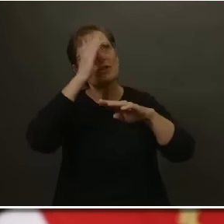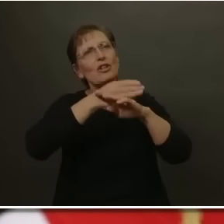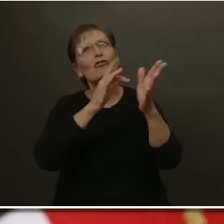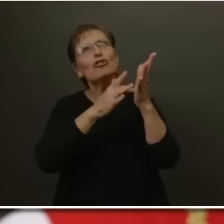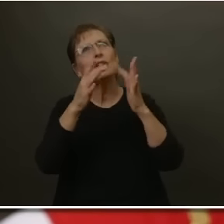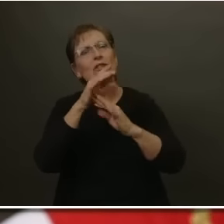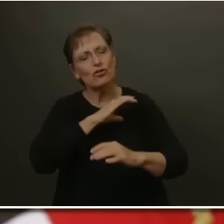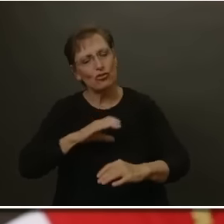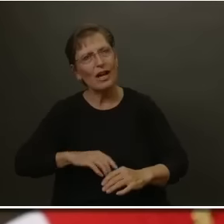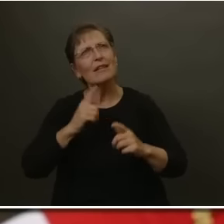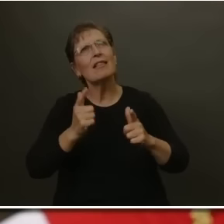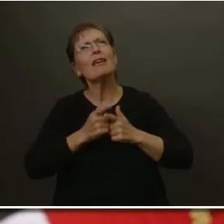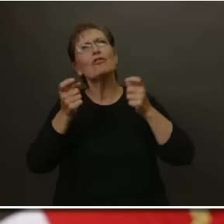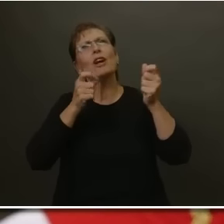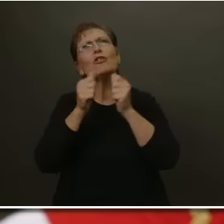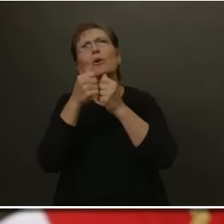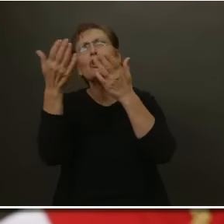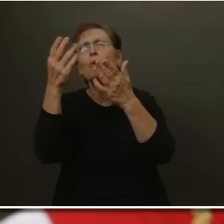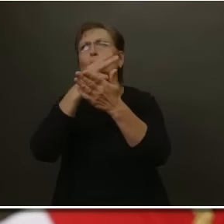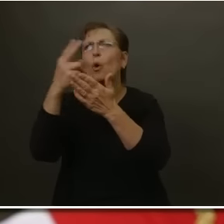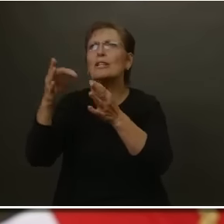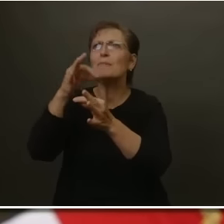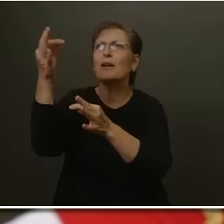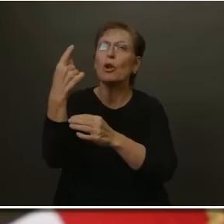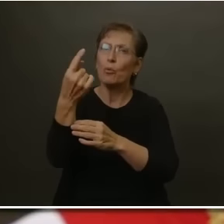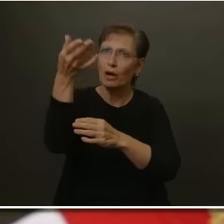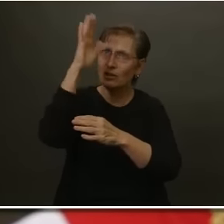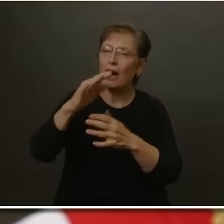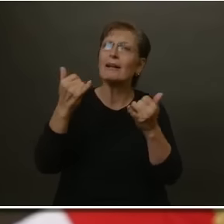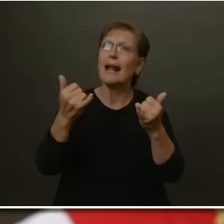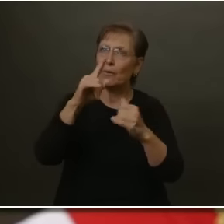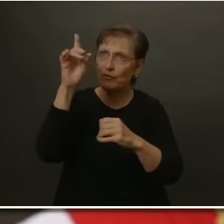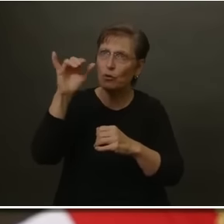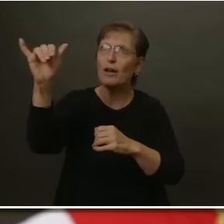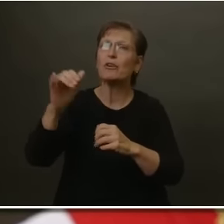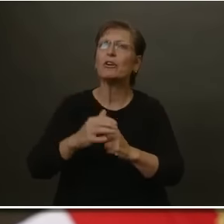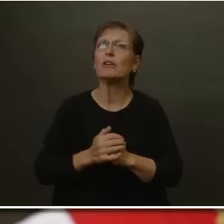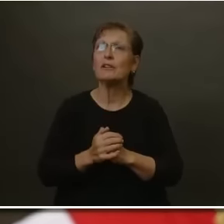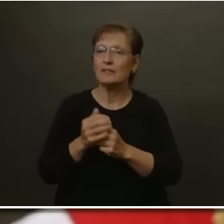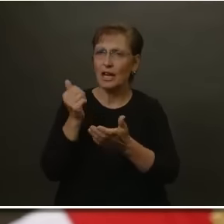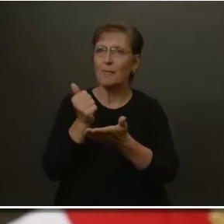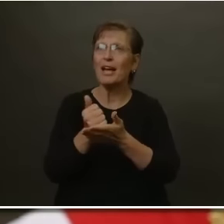reigns with you and the Holy Spirit, one God, now and forever.